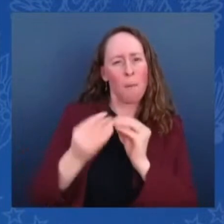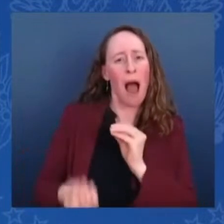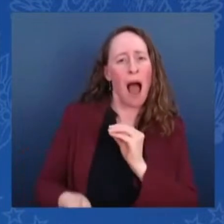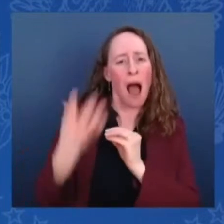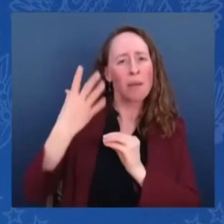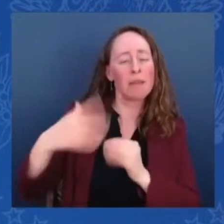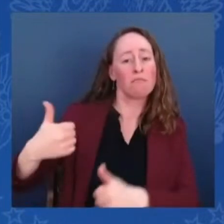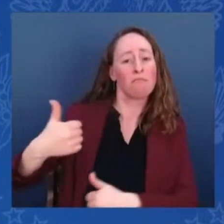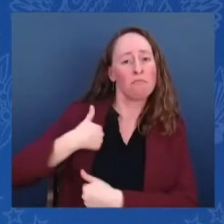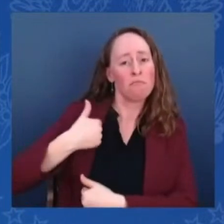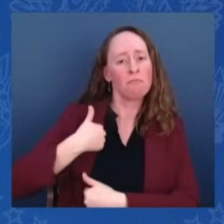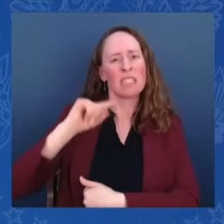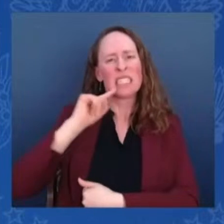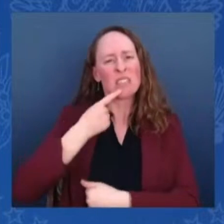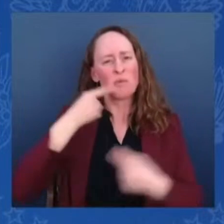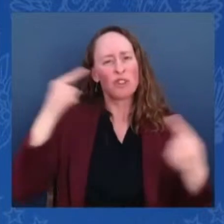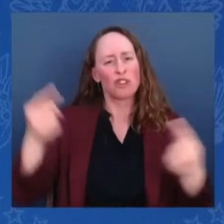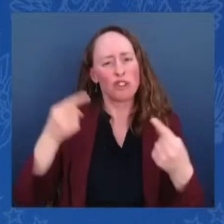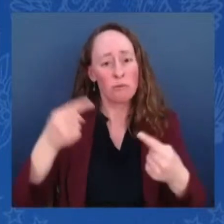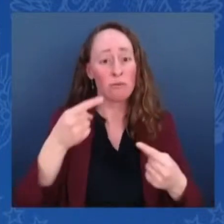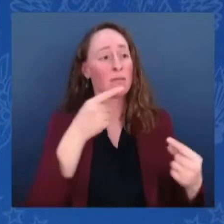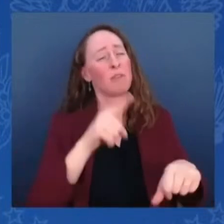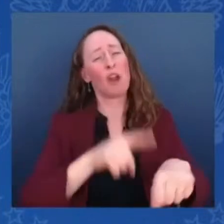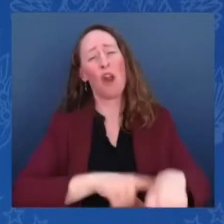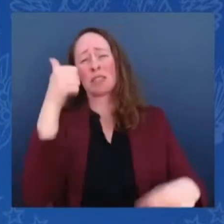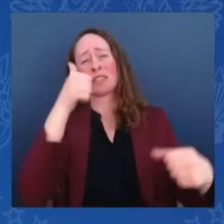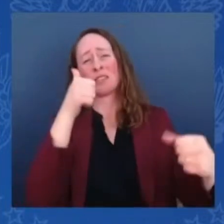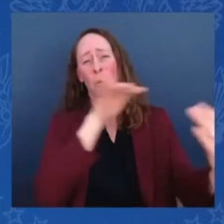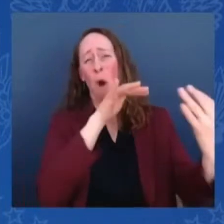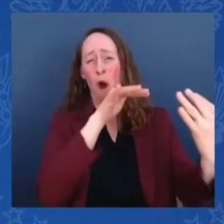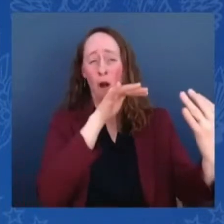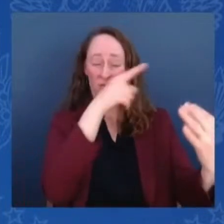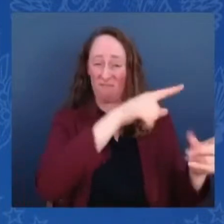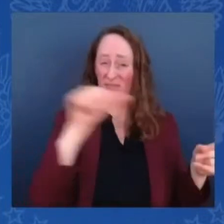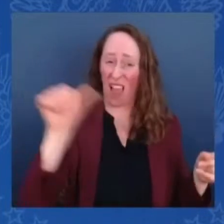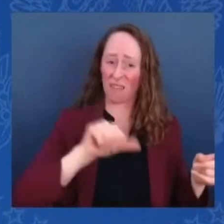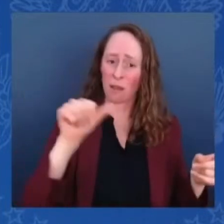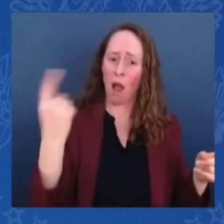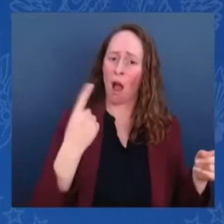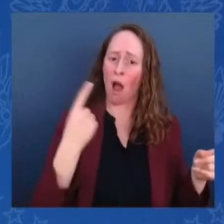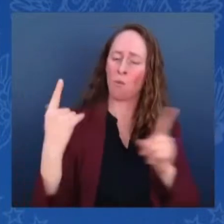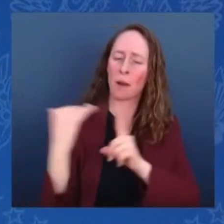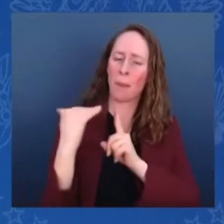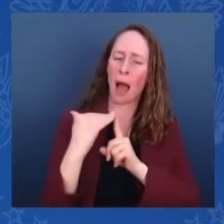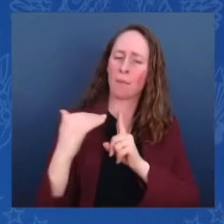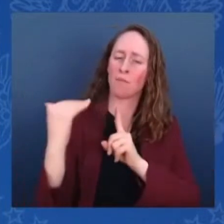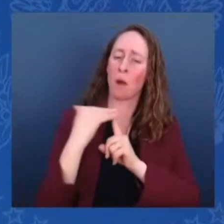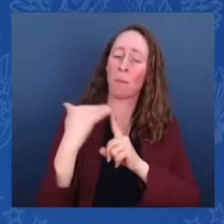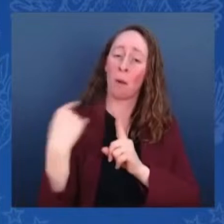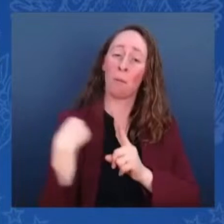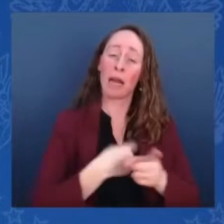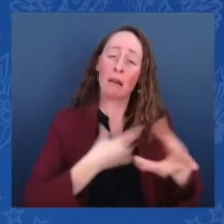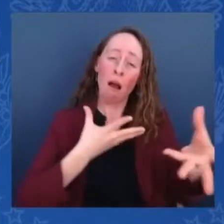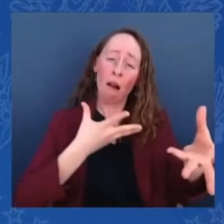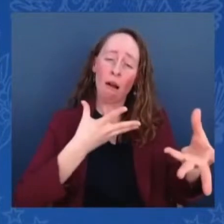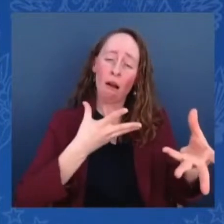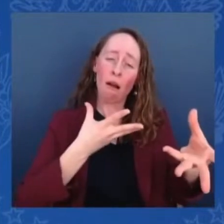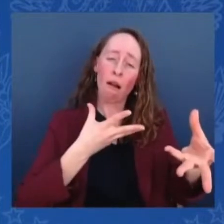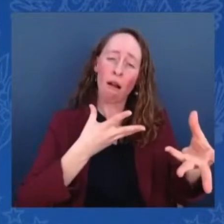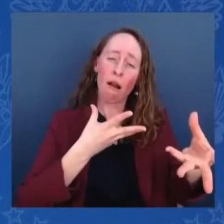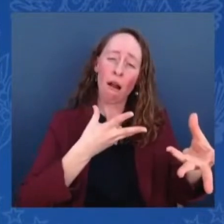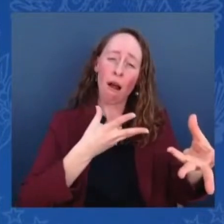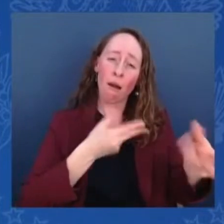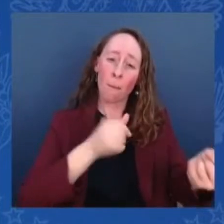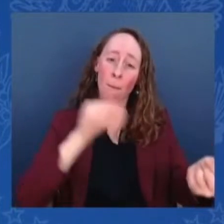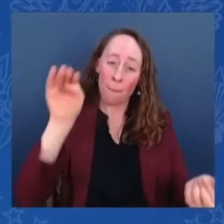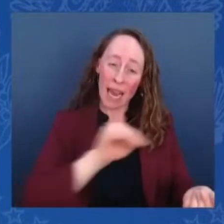war to remind myself. To keep spending hundreds of millions of dollars a day, we're no longer doing that.